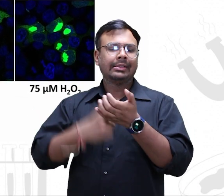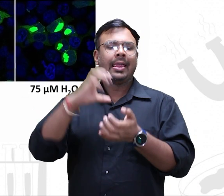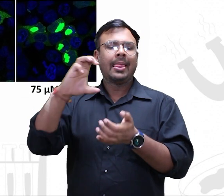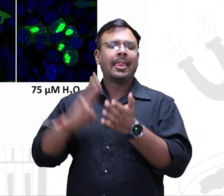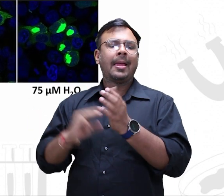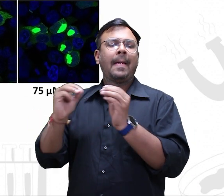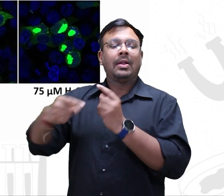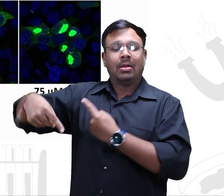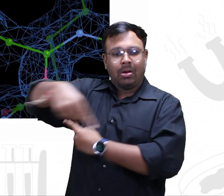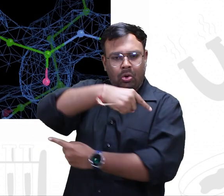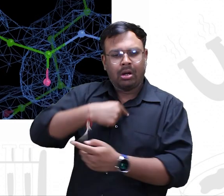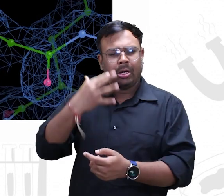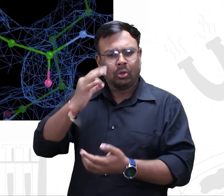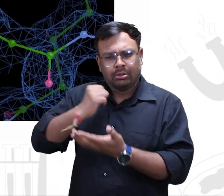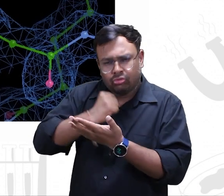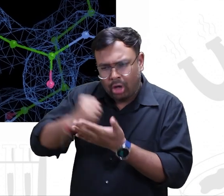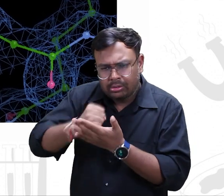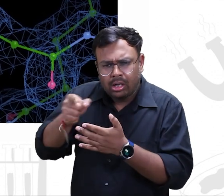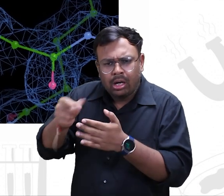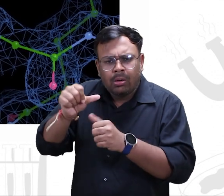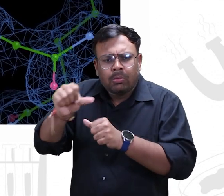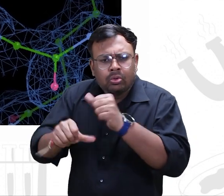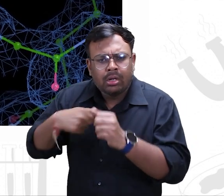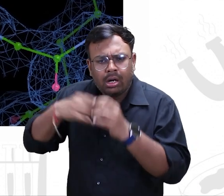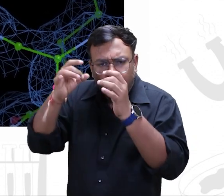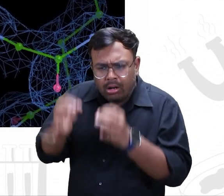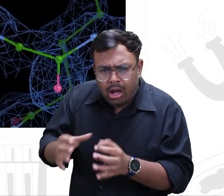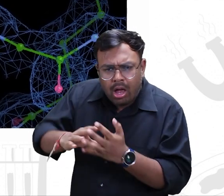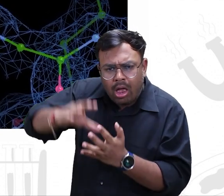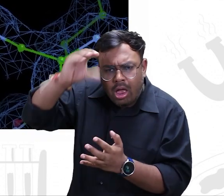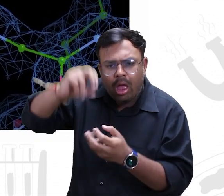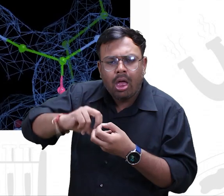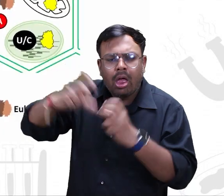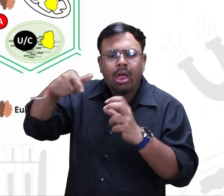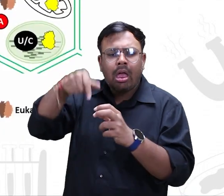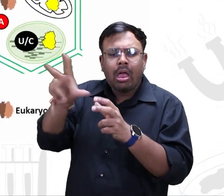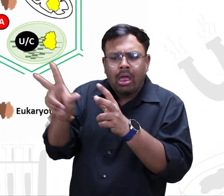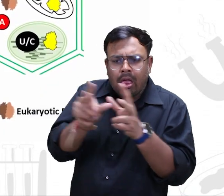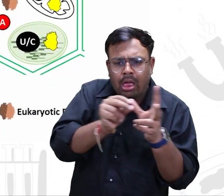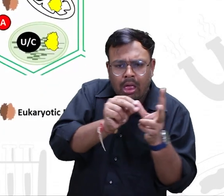CSIR CCMB, our work on proofreading is essential in understanding the precision and fidelity during protein